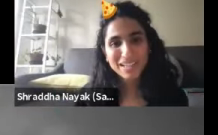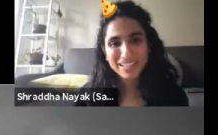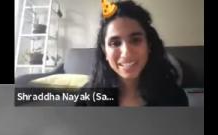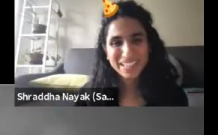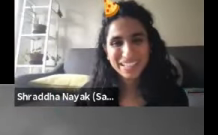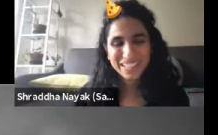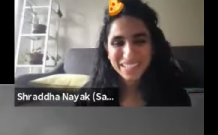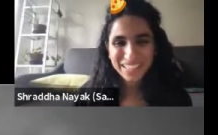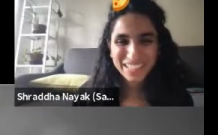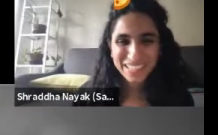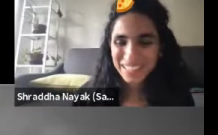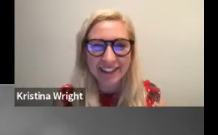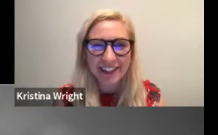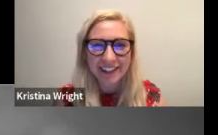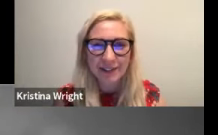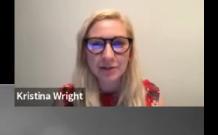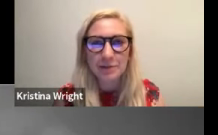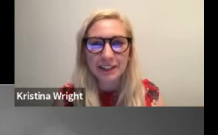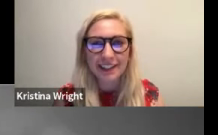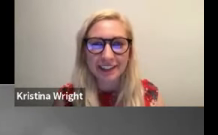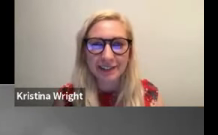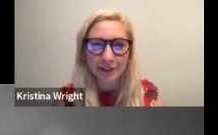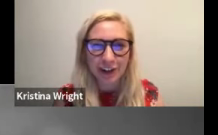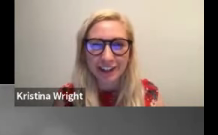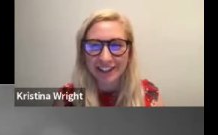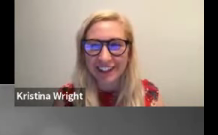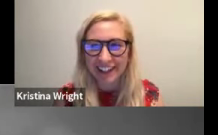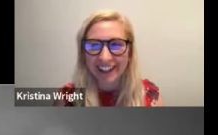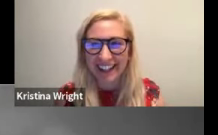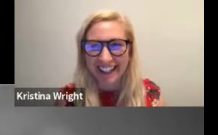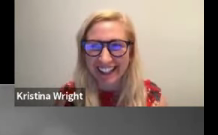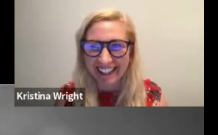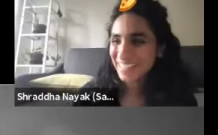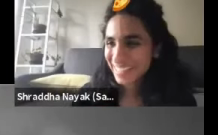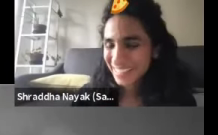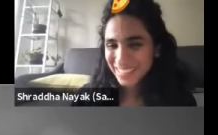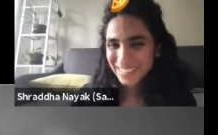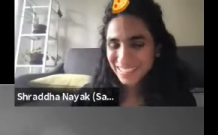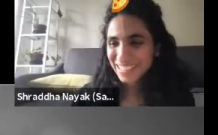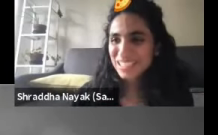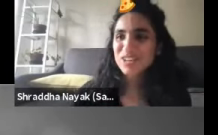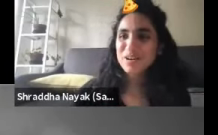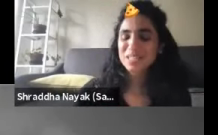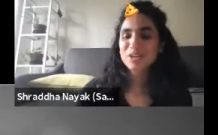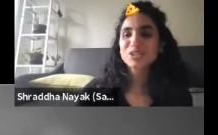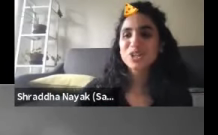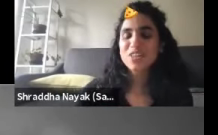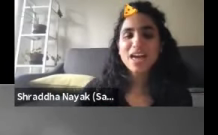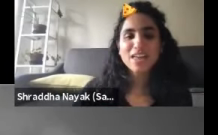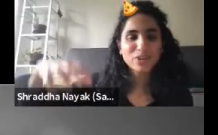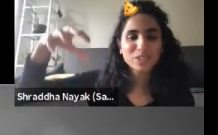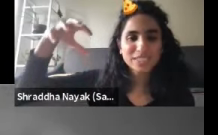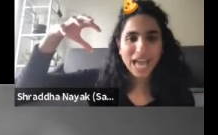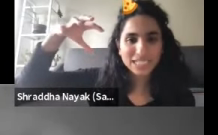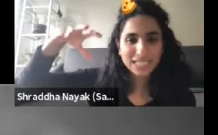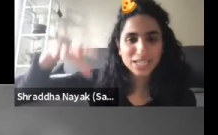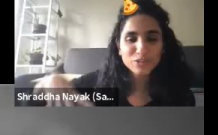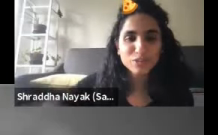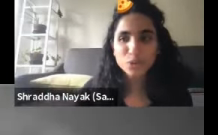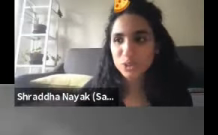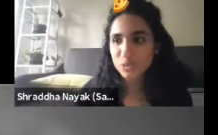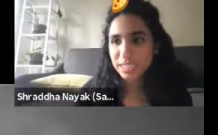hope. Incredible. Incredible. We've been missing you for far too long. So now you saw that those